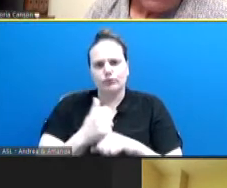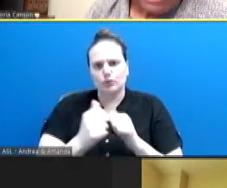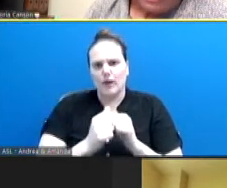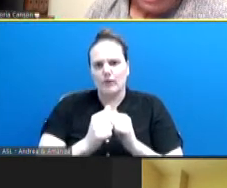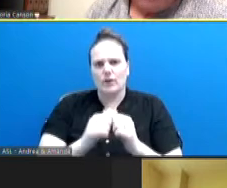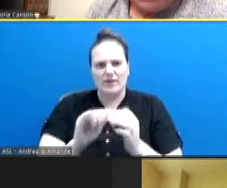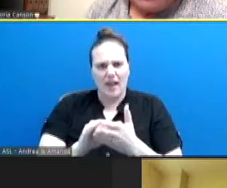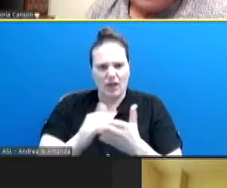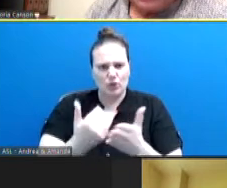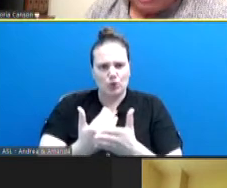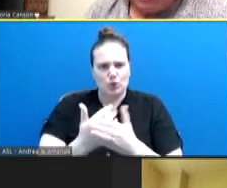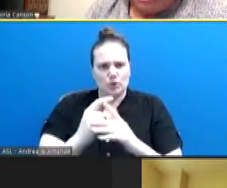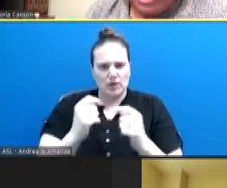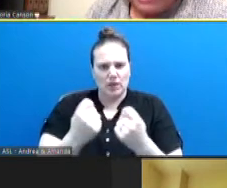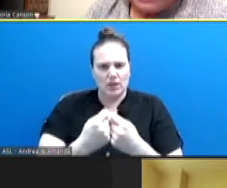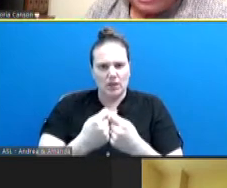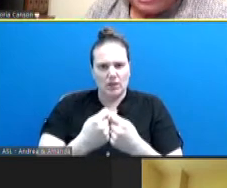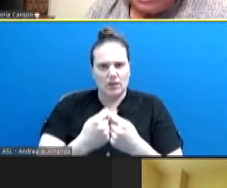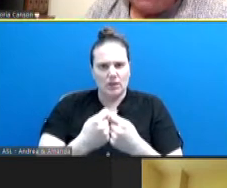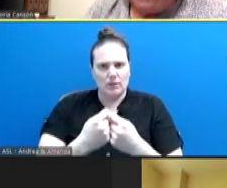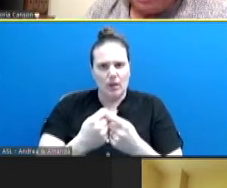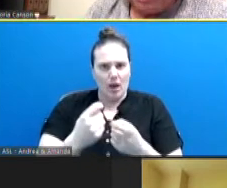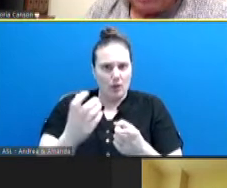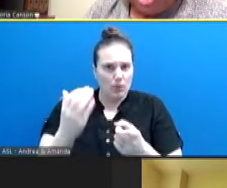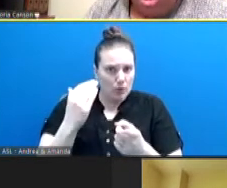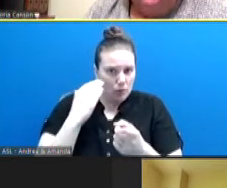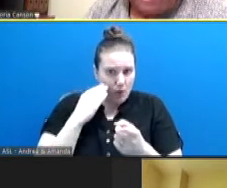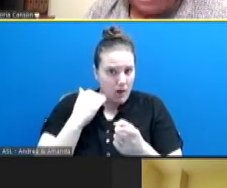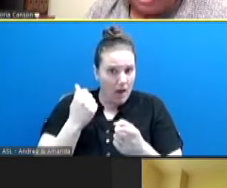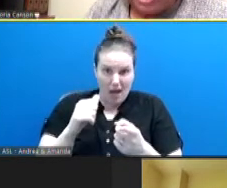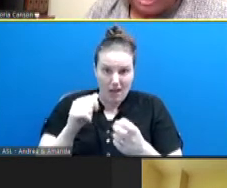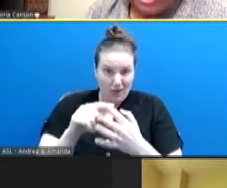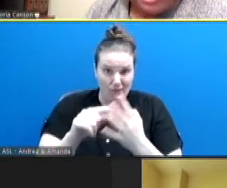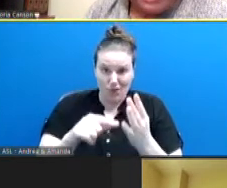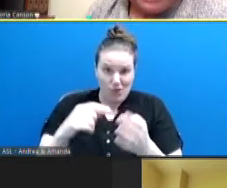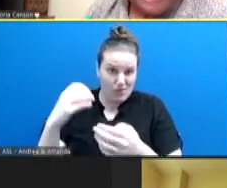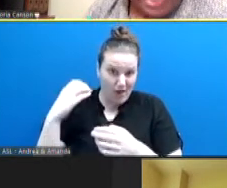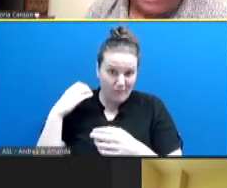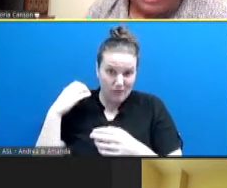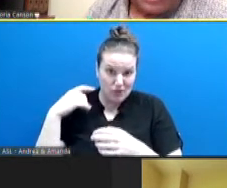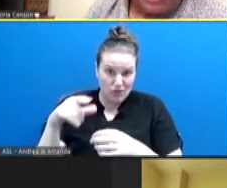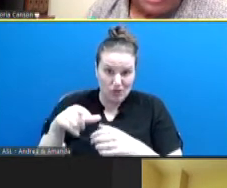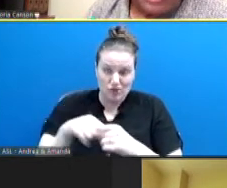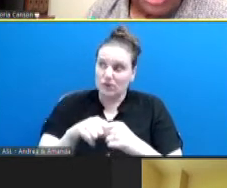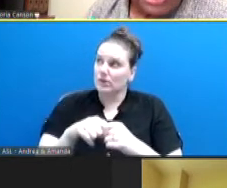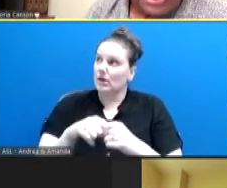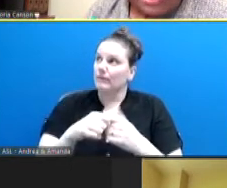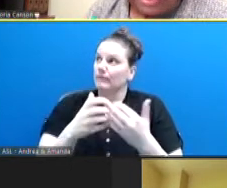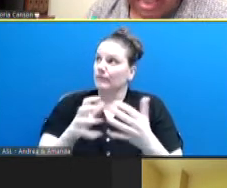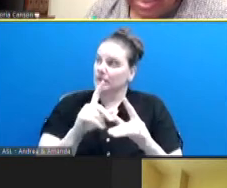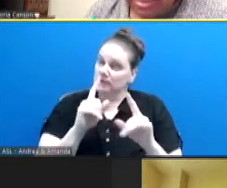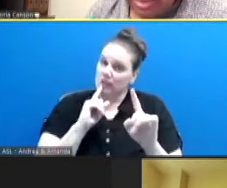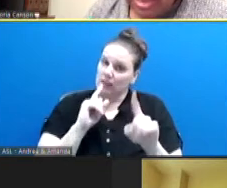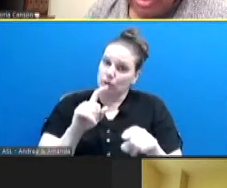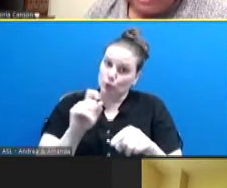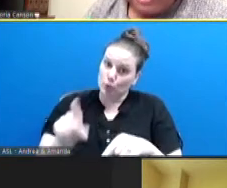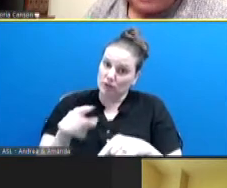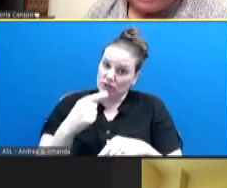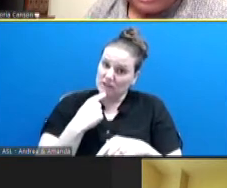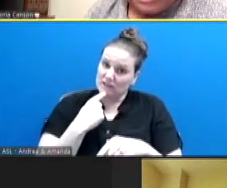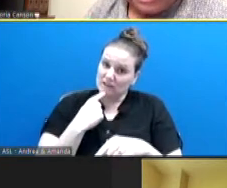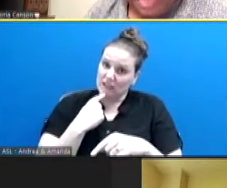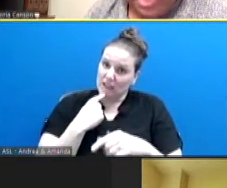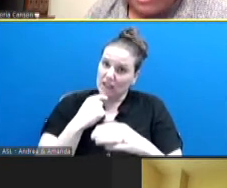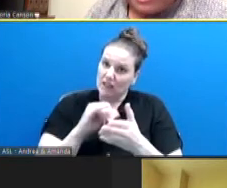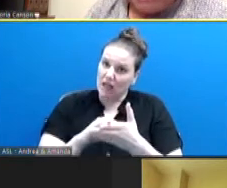team, I wanted to know, had any of those officers, and he's answered the question, he said that